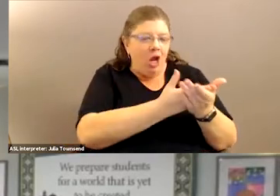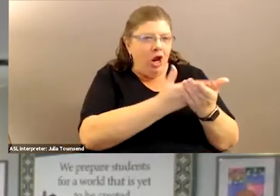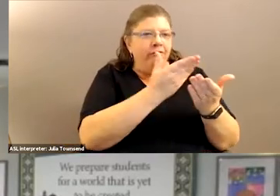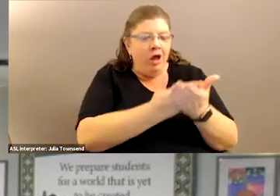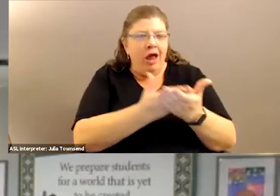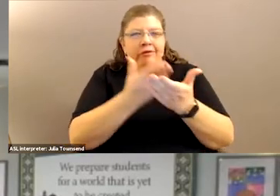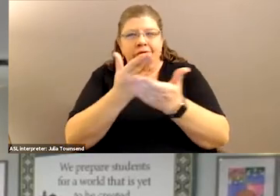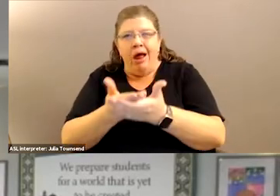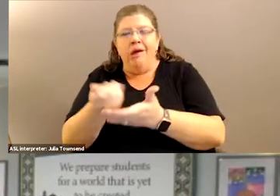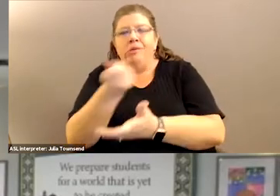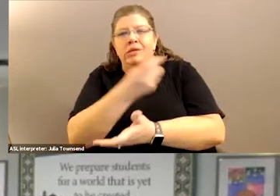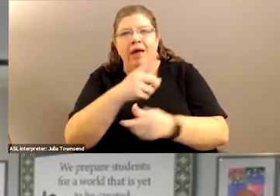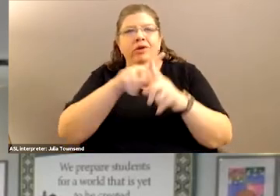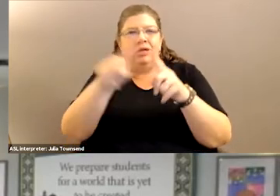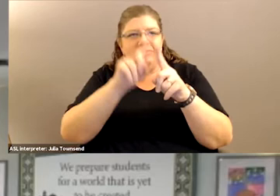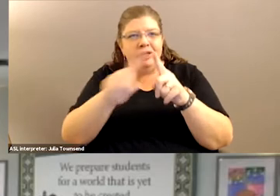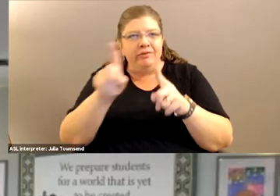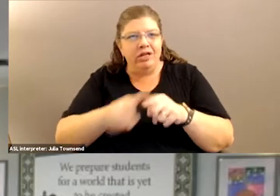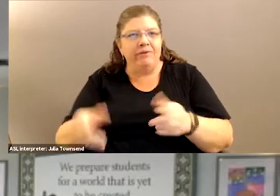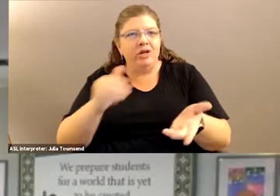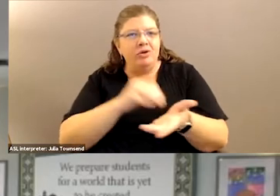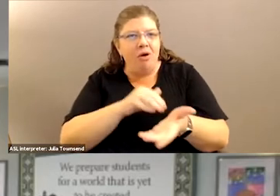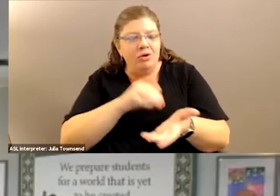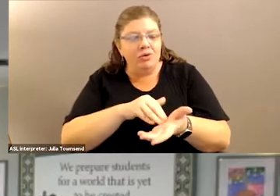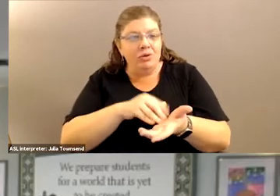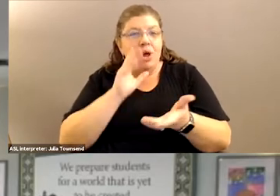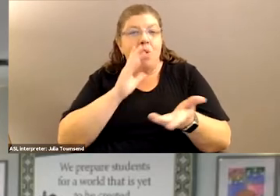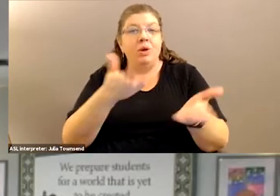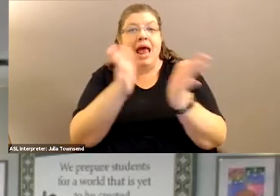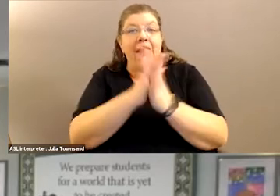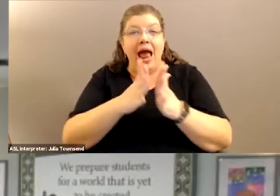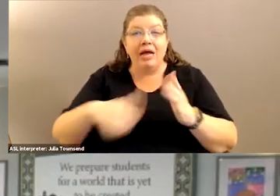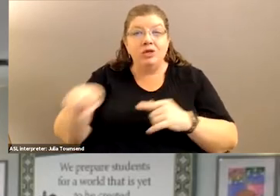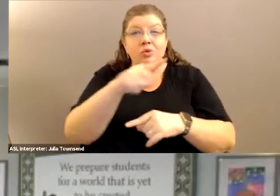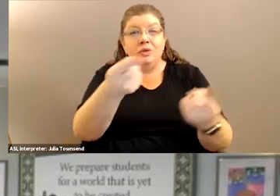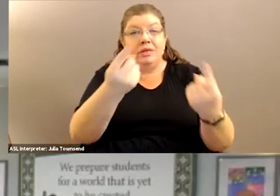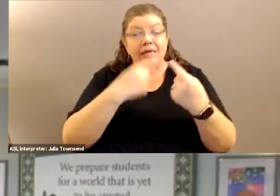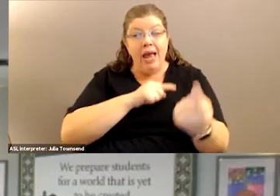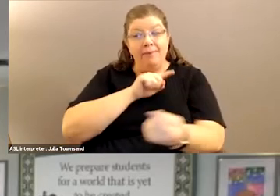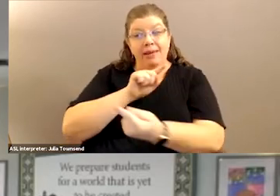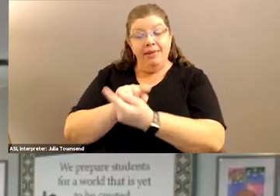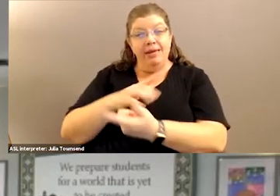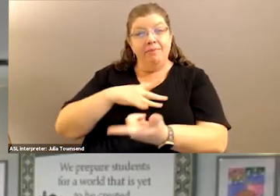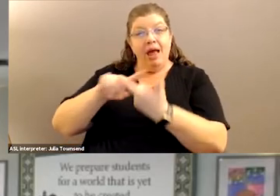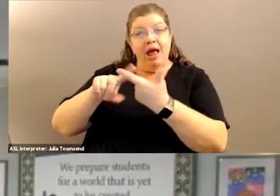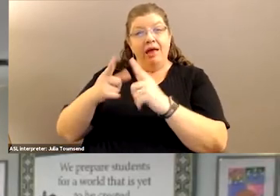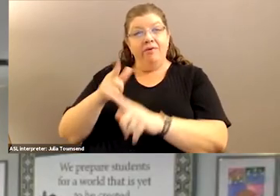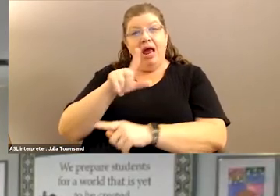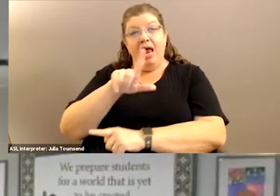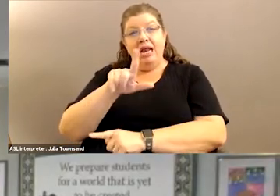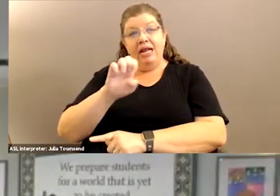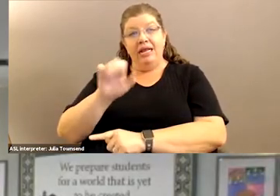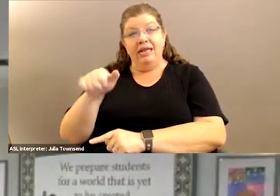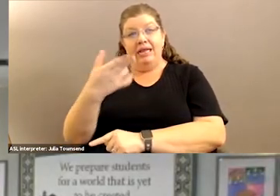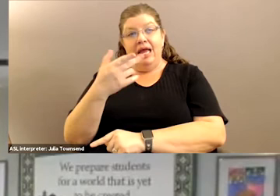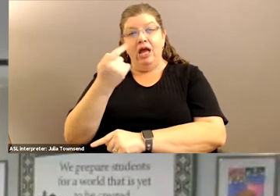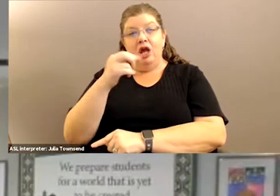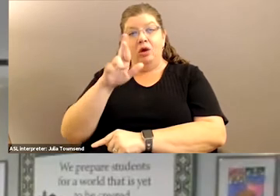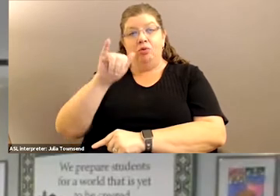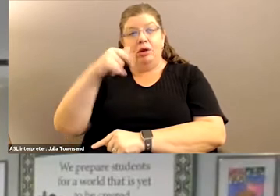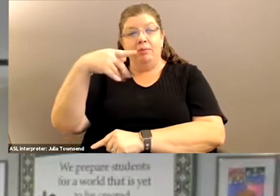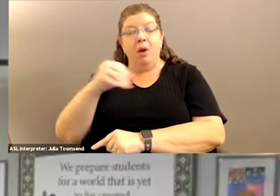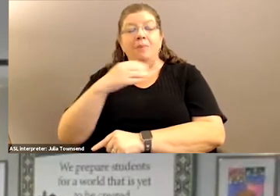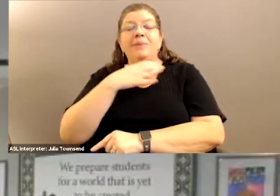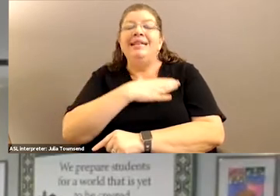after doctor after doctor so i'd like to invite you to come and meet my friend leah grippo please